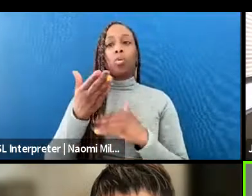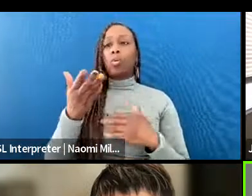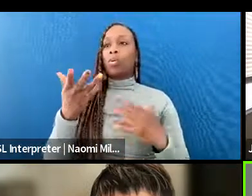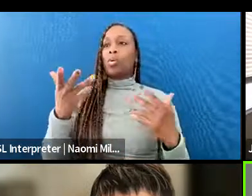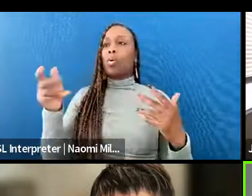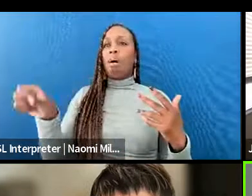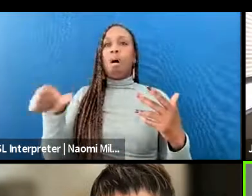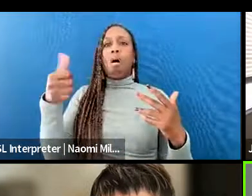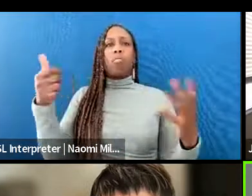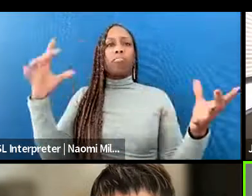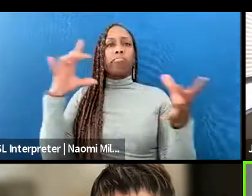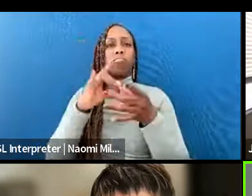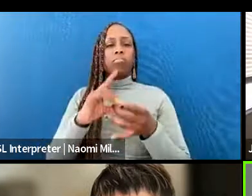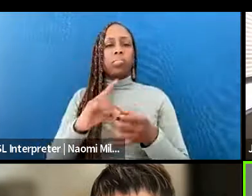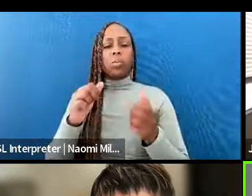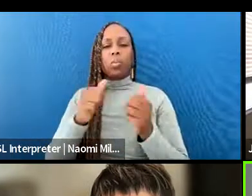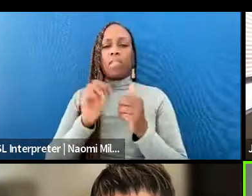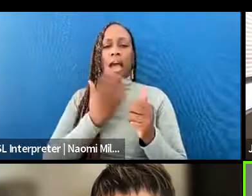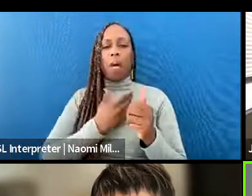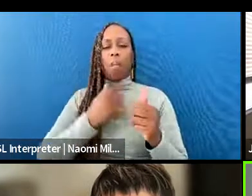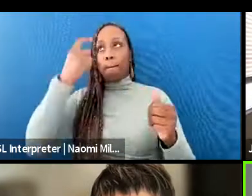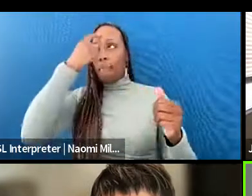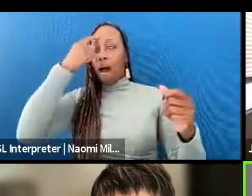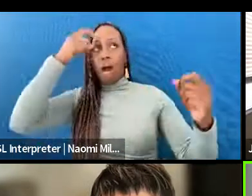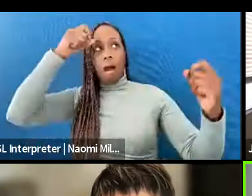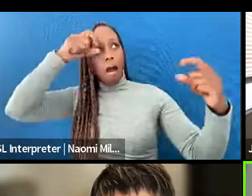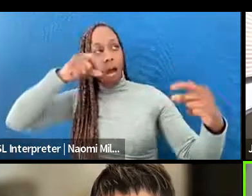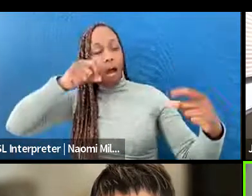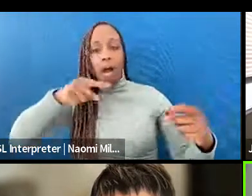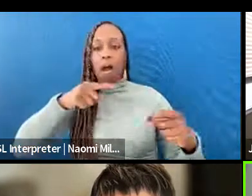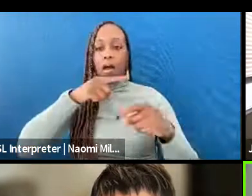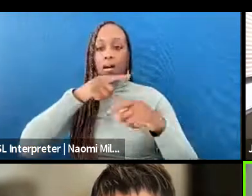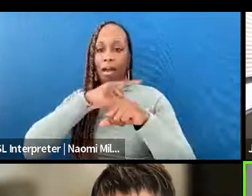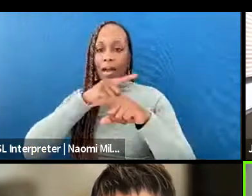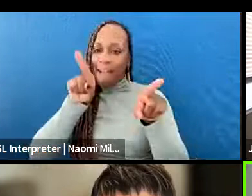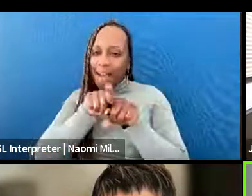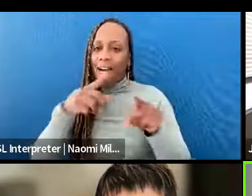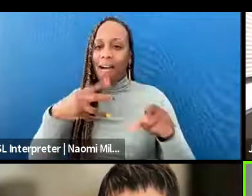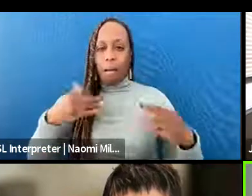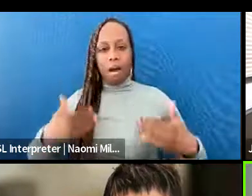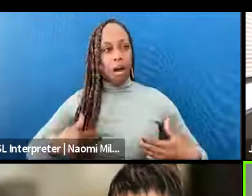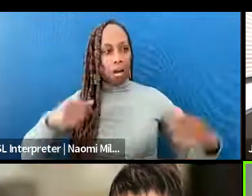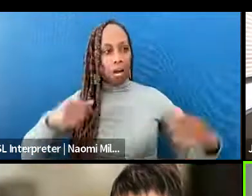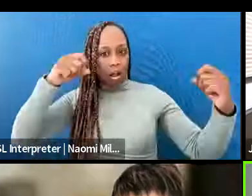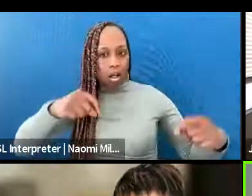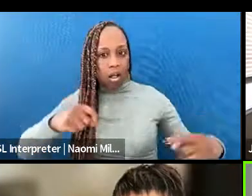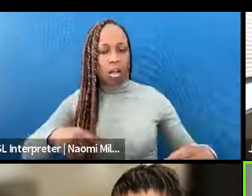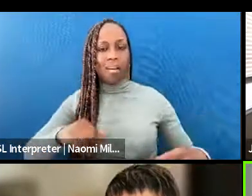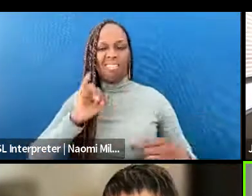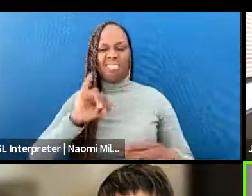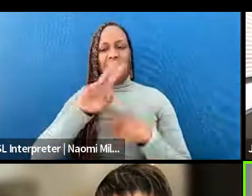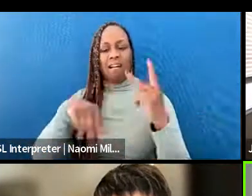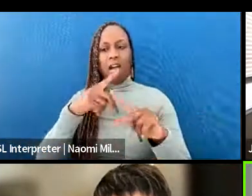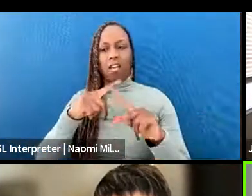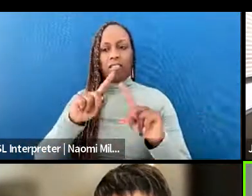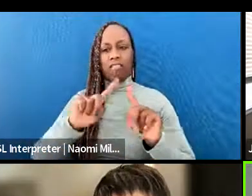that has to do with our minds as well as our bodies, and how those kinds of